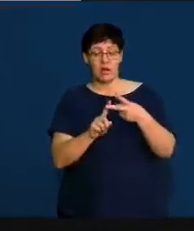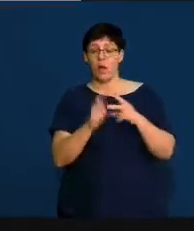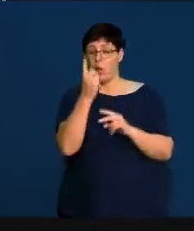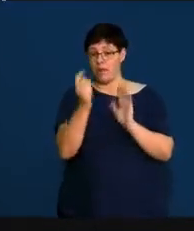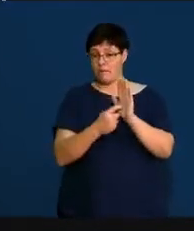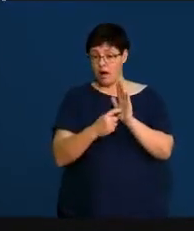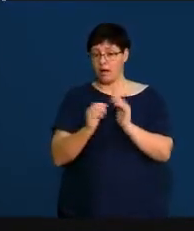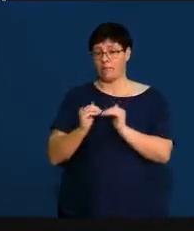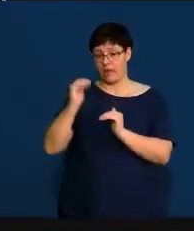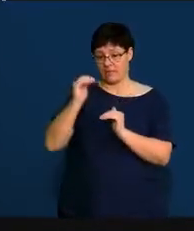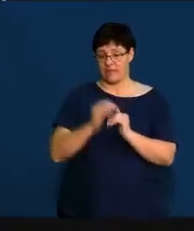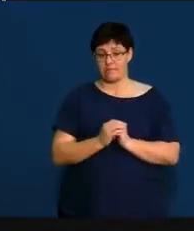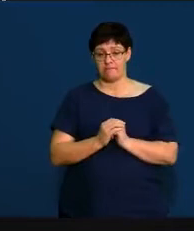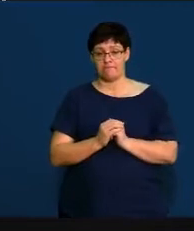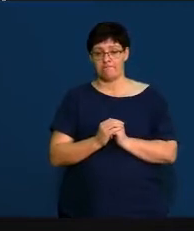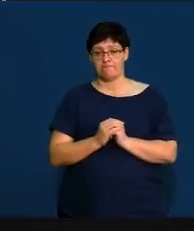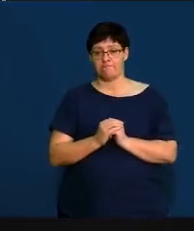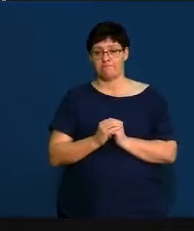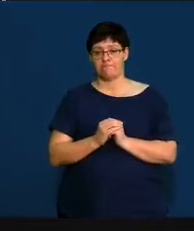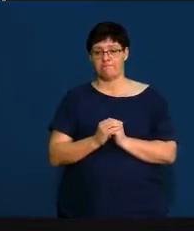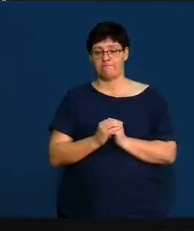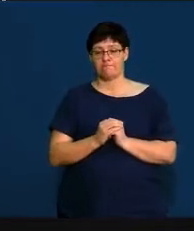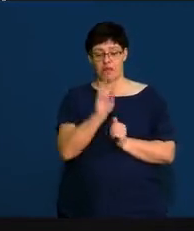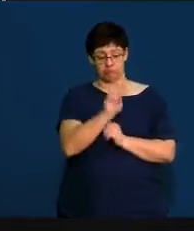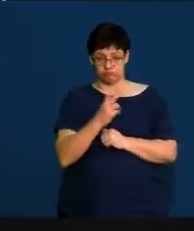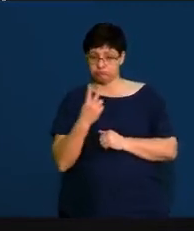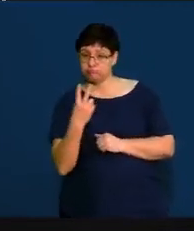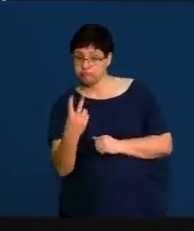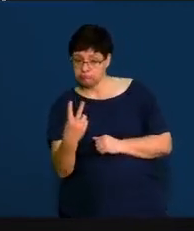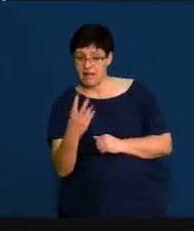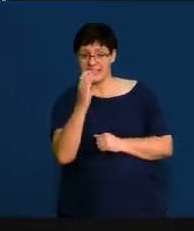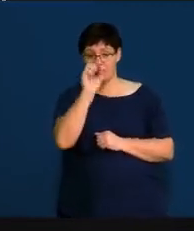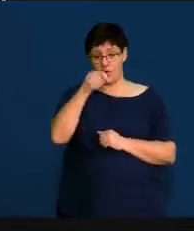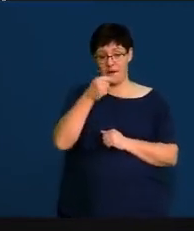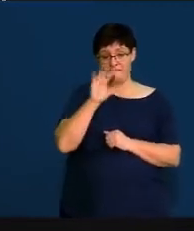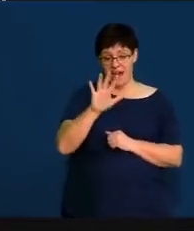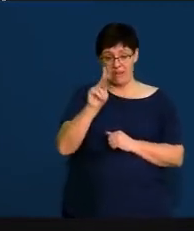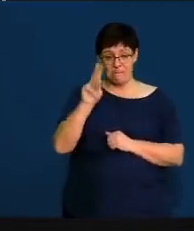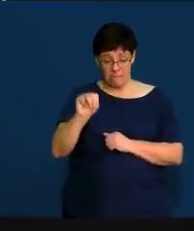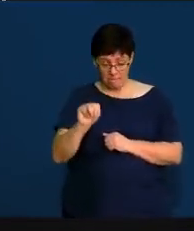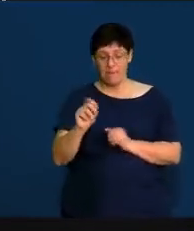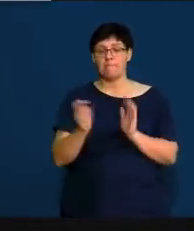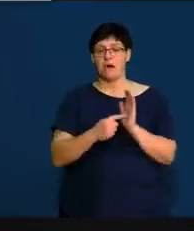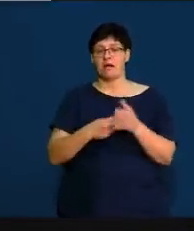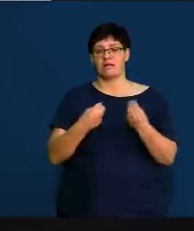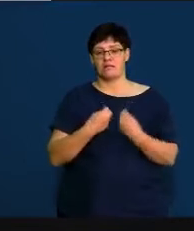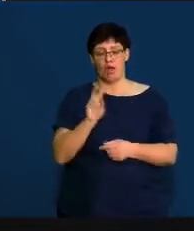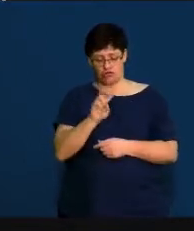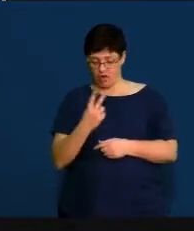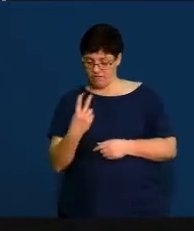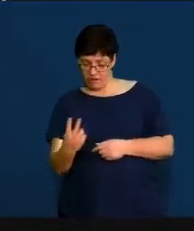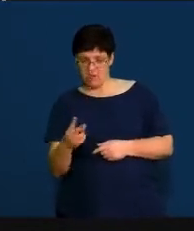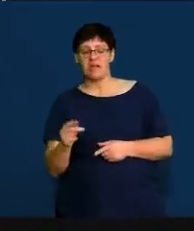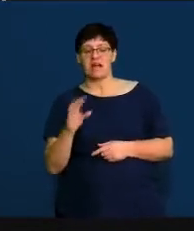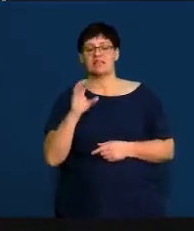mark for the breadth. The conversion getting me to 0.5 kilometers. The conversion getting me